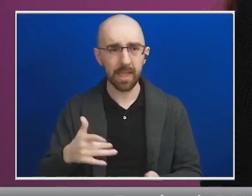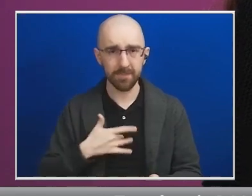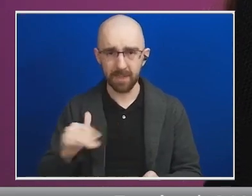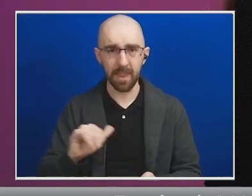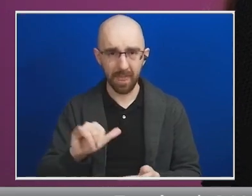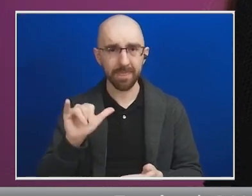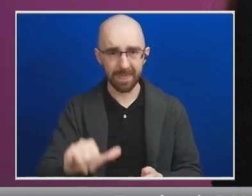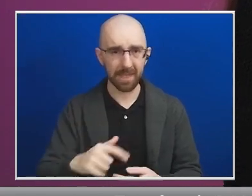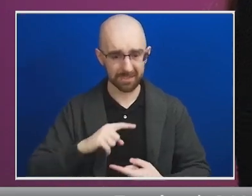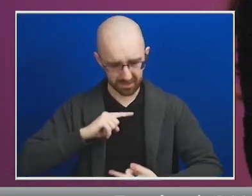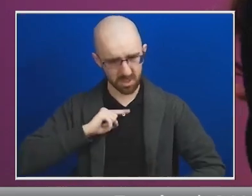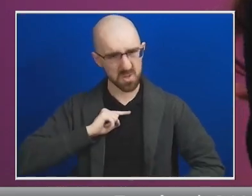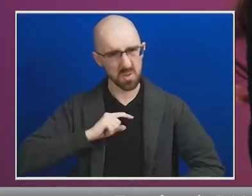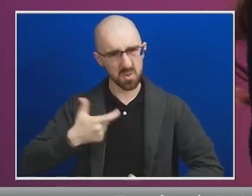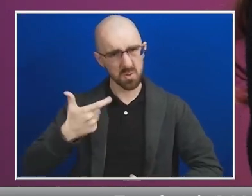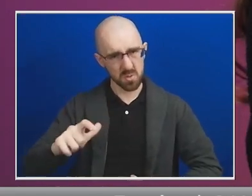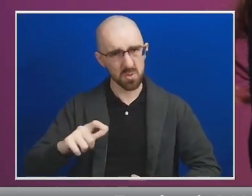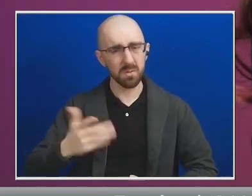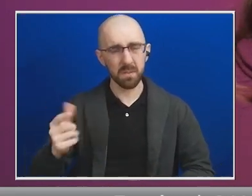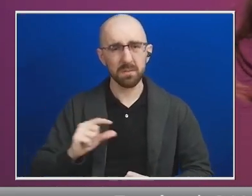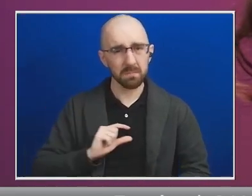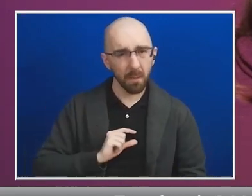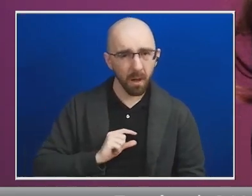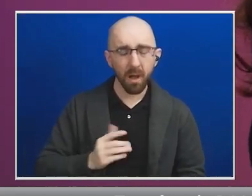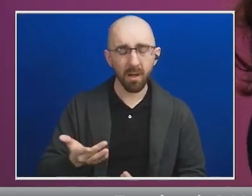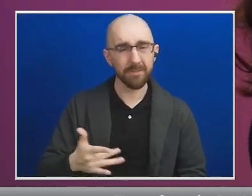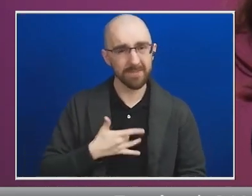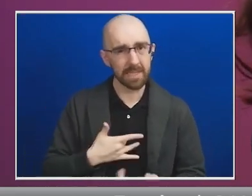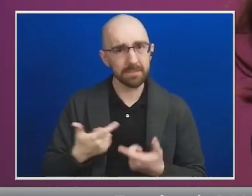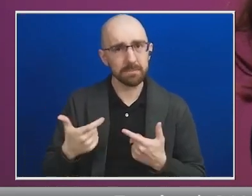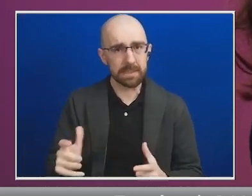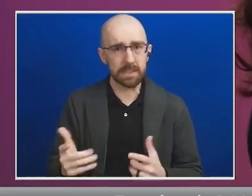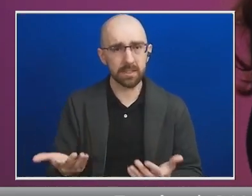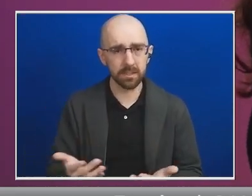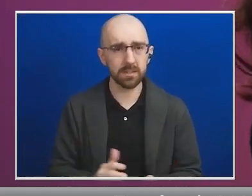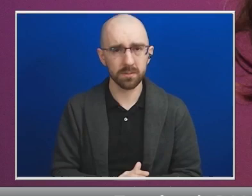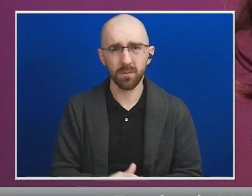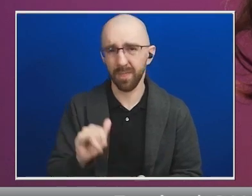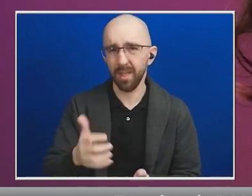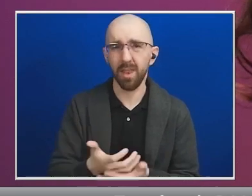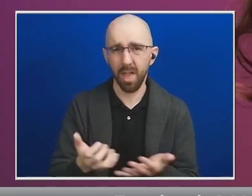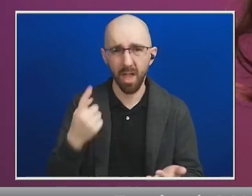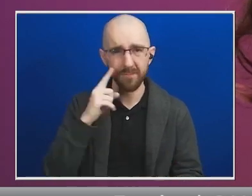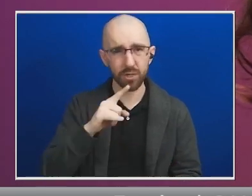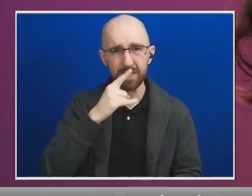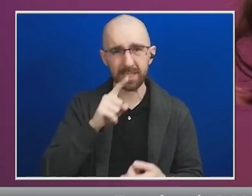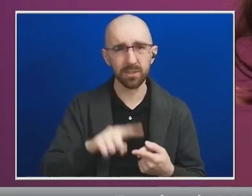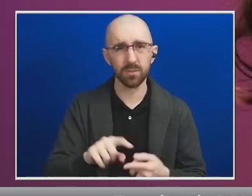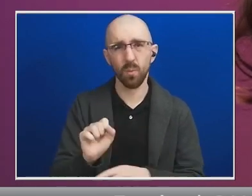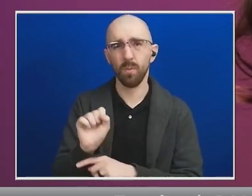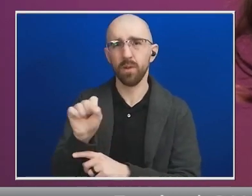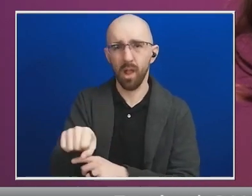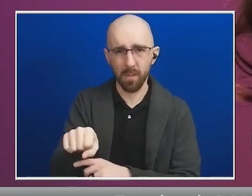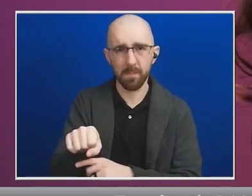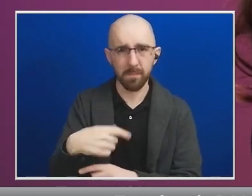like it's big. So, that's a lot for kids to have to overcome, and I think